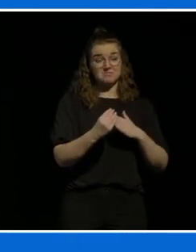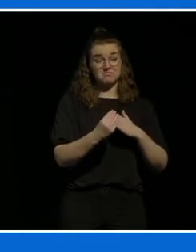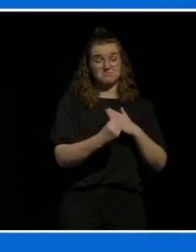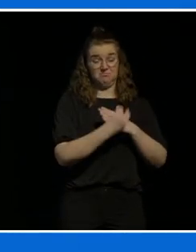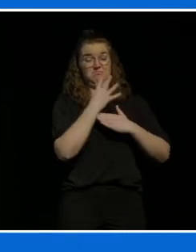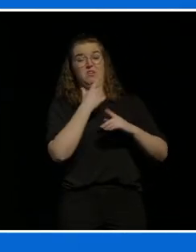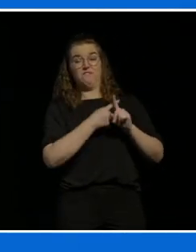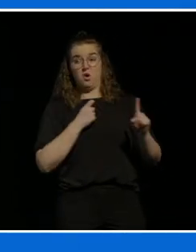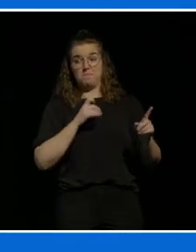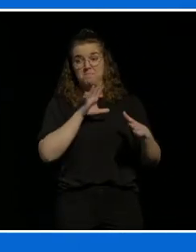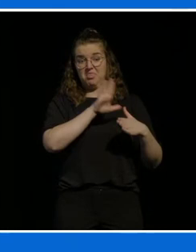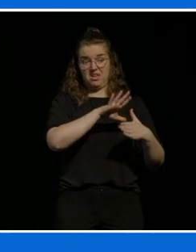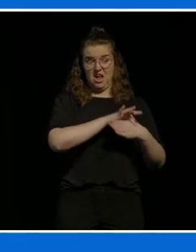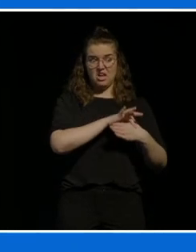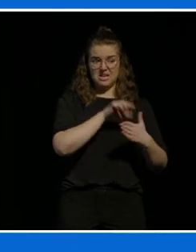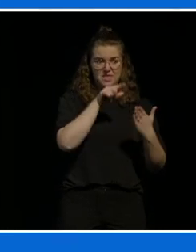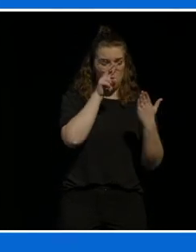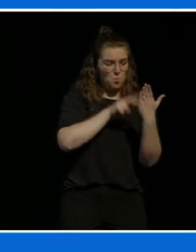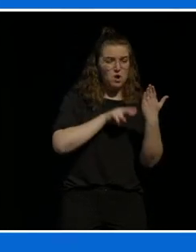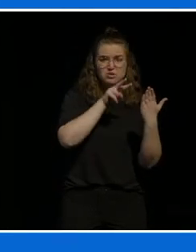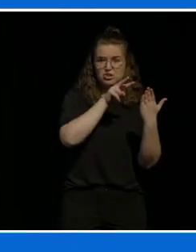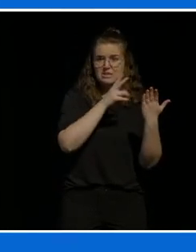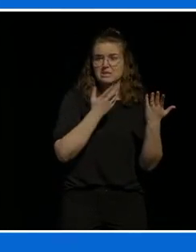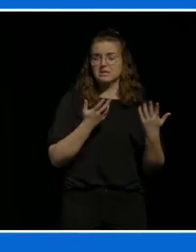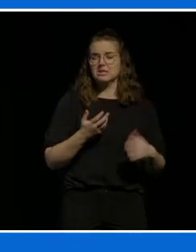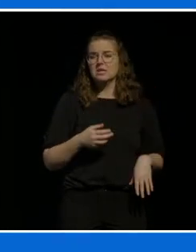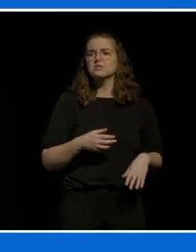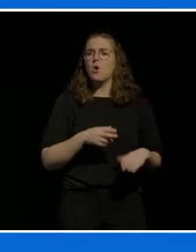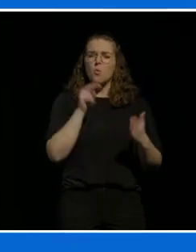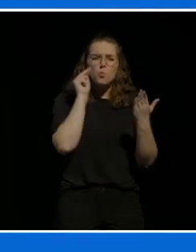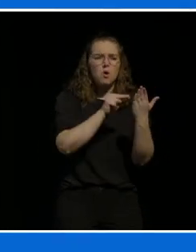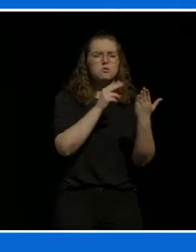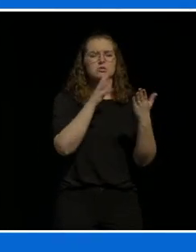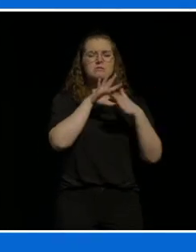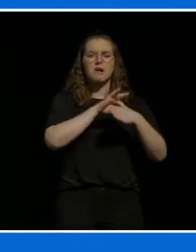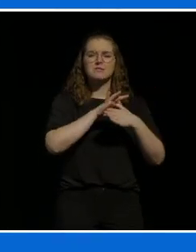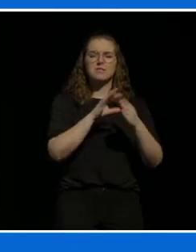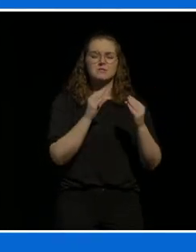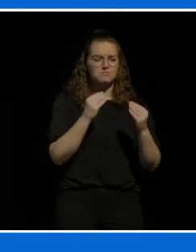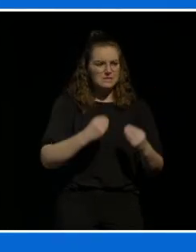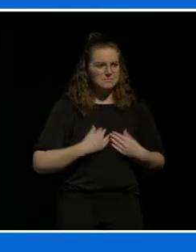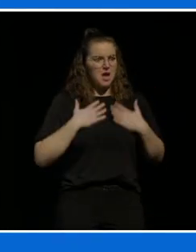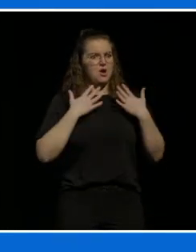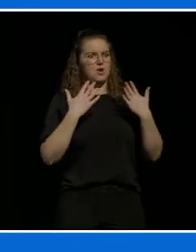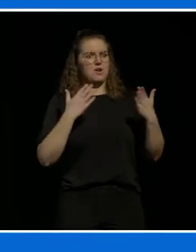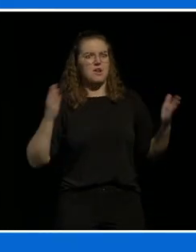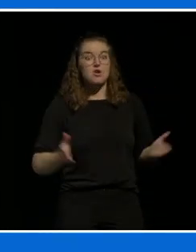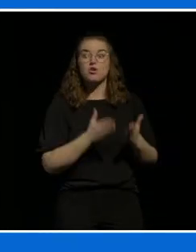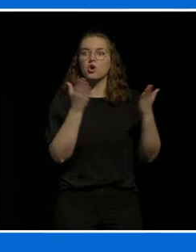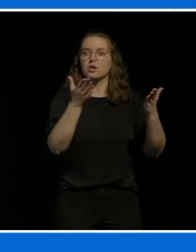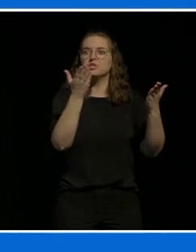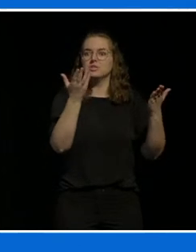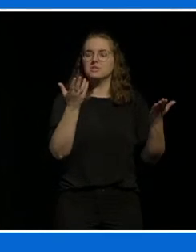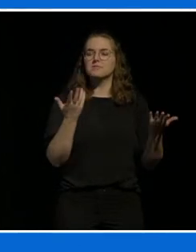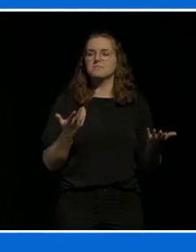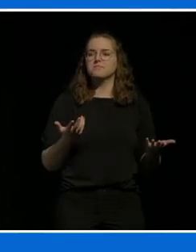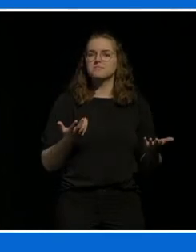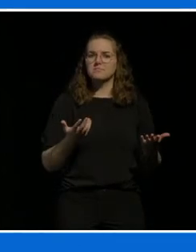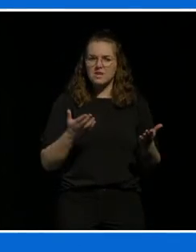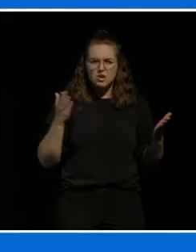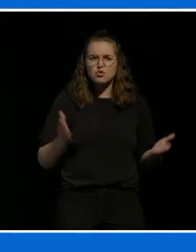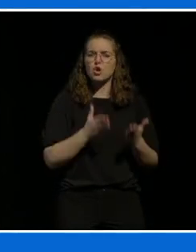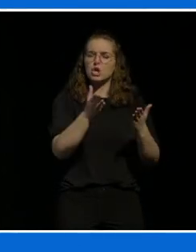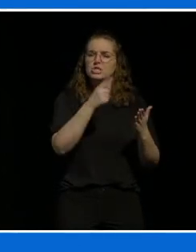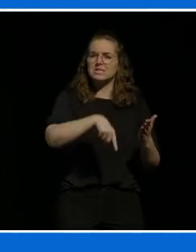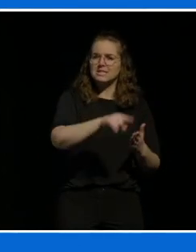earlier, watching content that is inspiring, encouraging, kind of like you would watch on TV, making sure that encouraging them